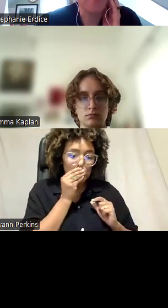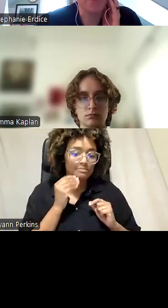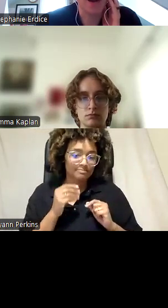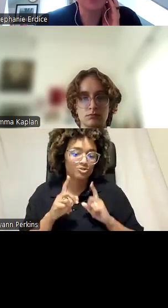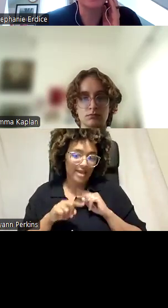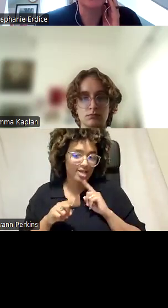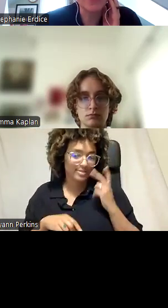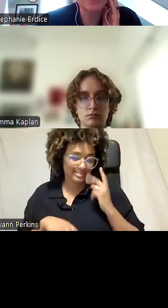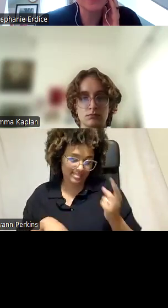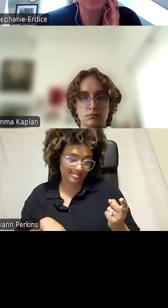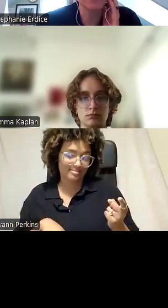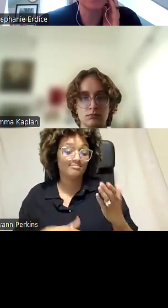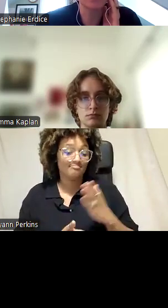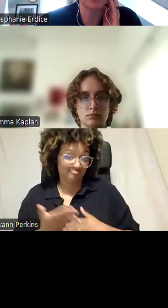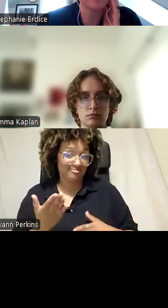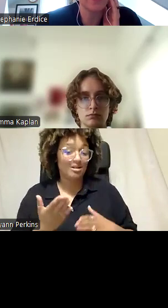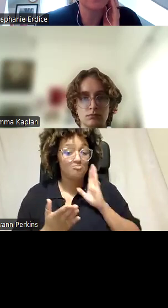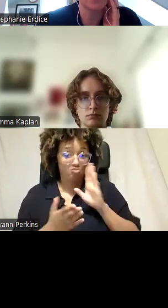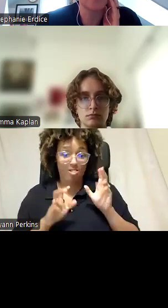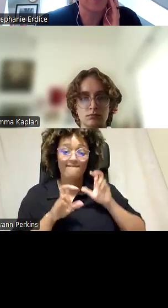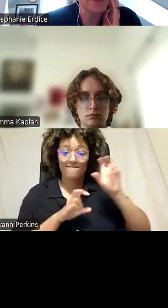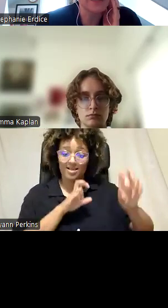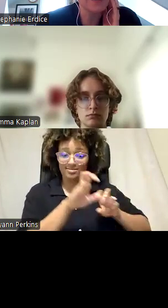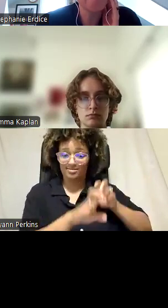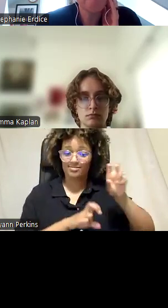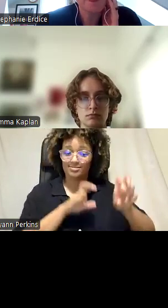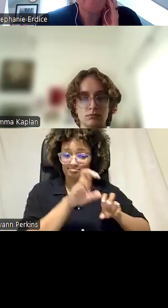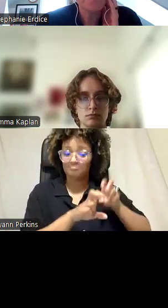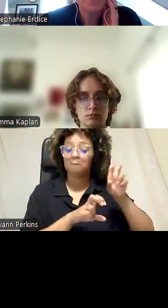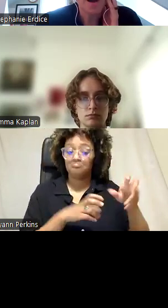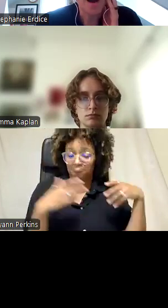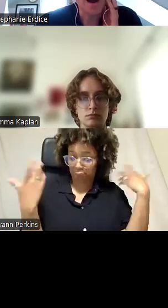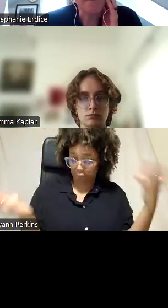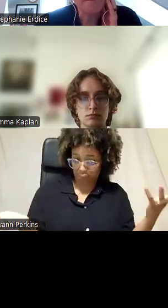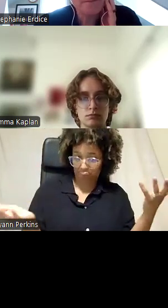stocks and bonds with dividends, so even turning that into more money.